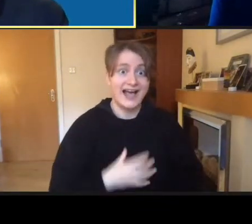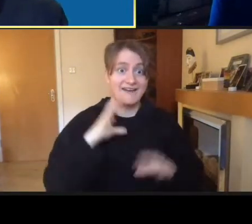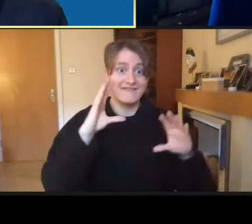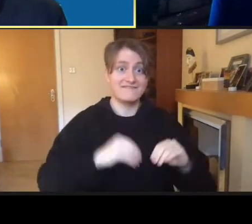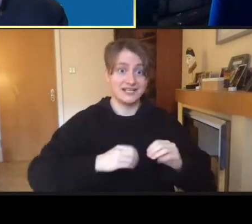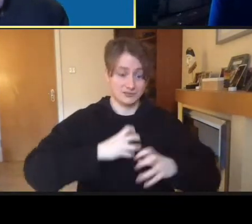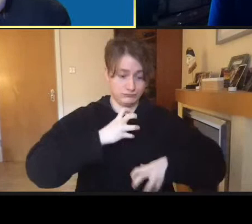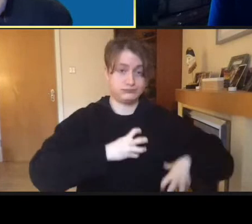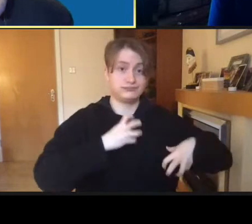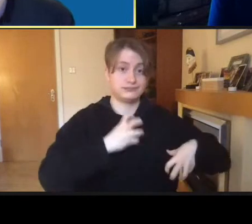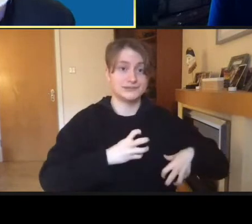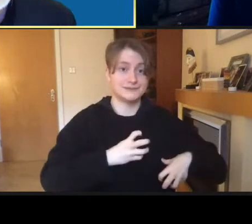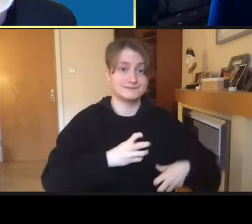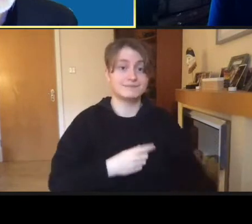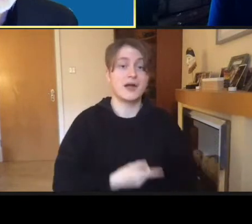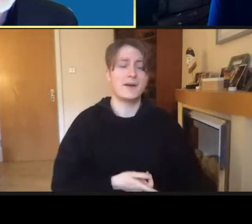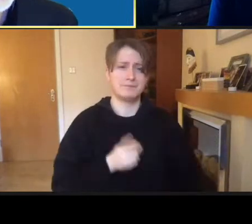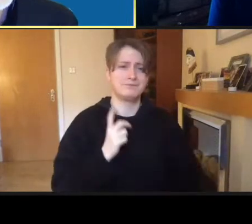stunning performance, and